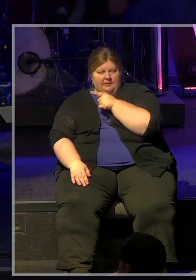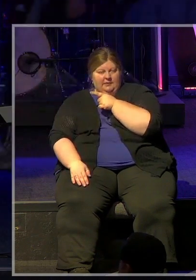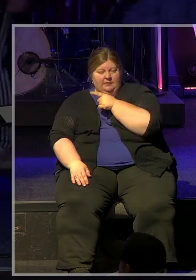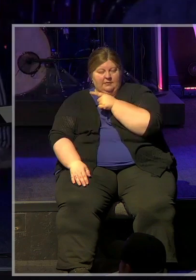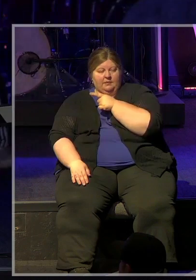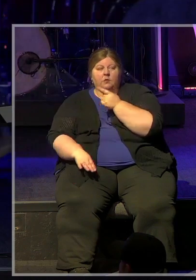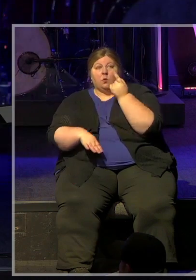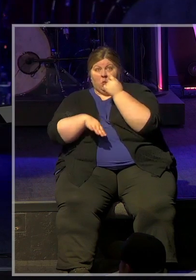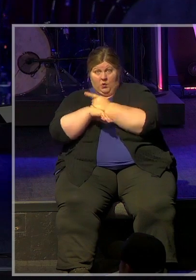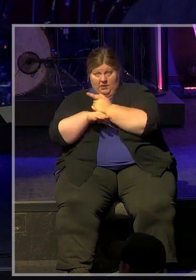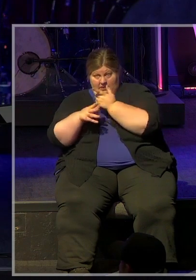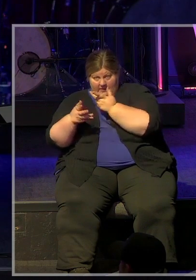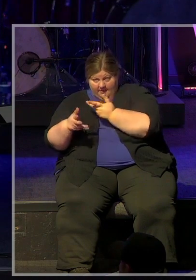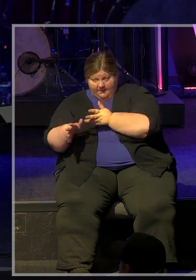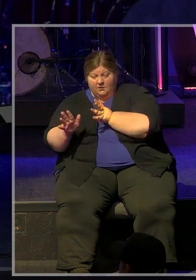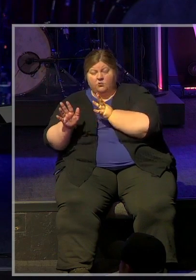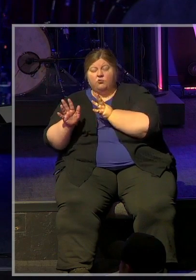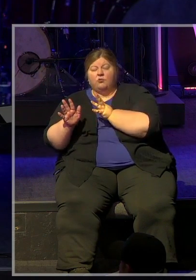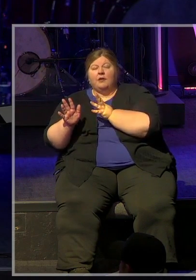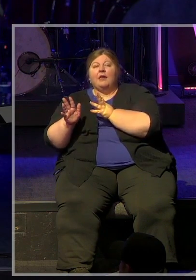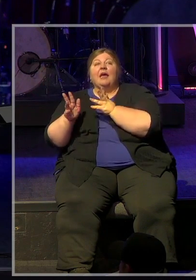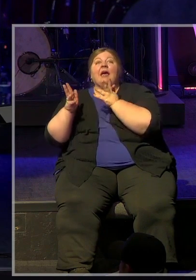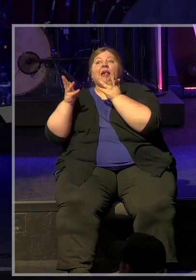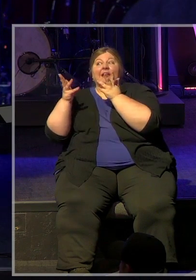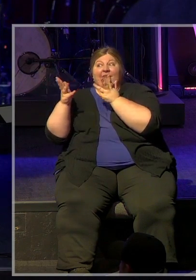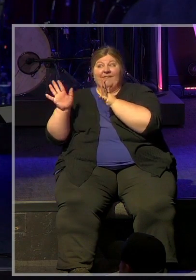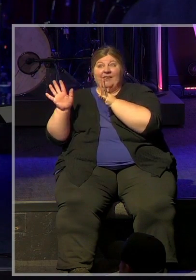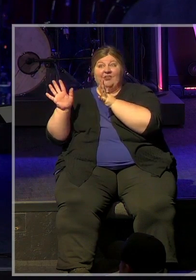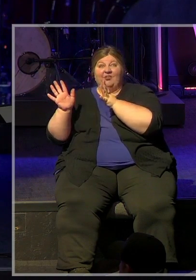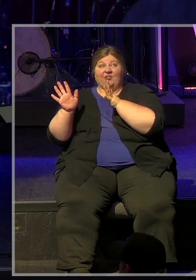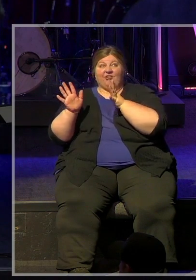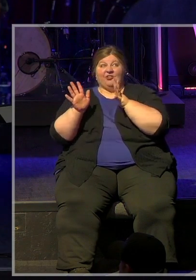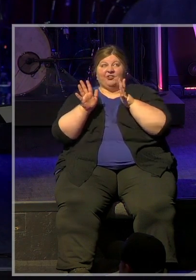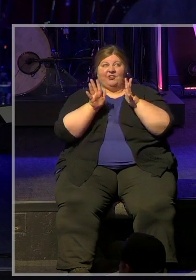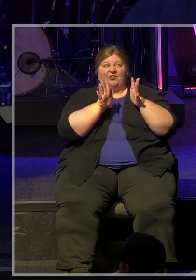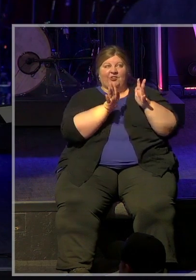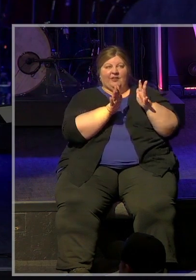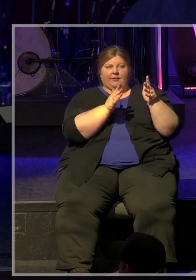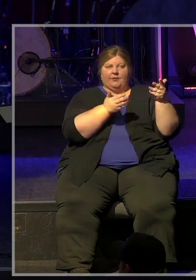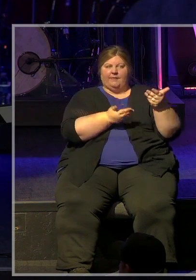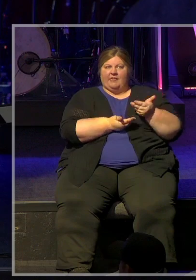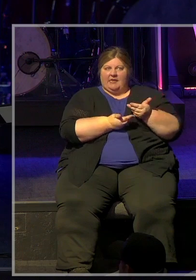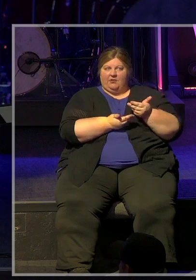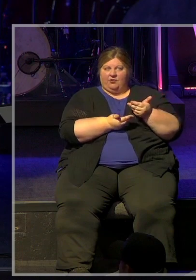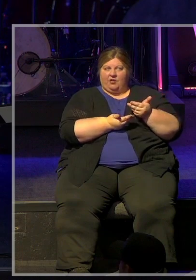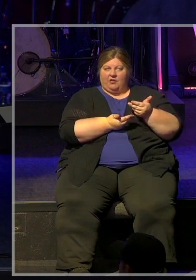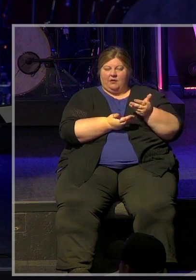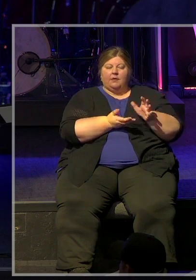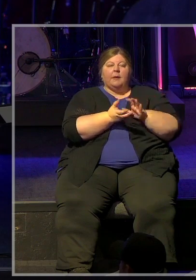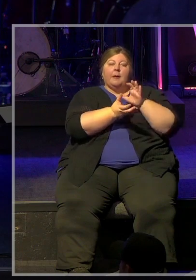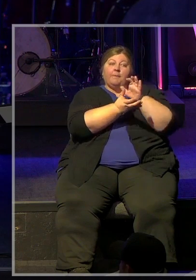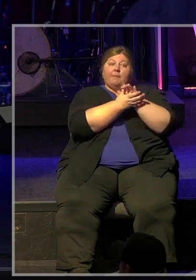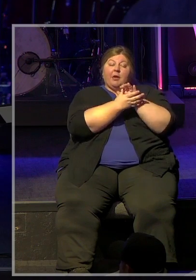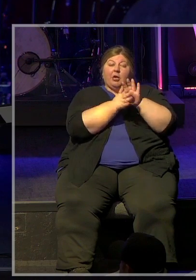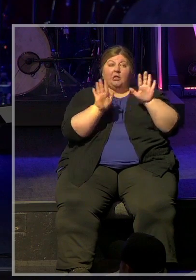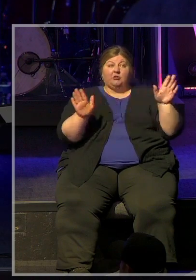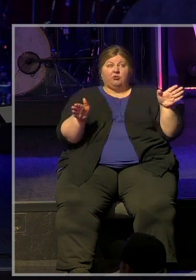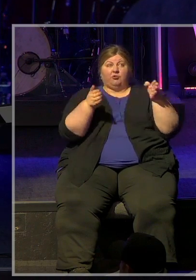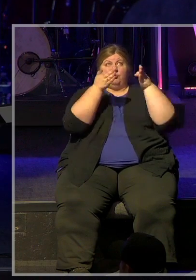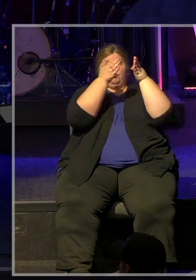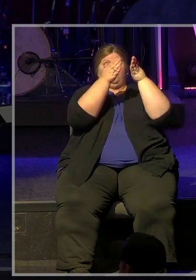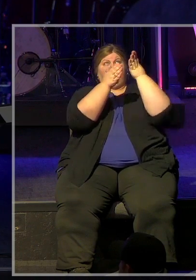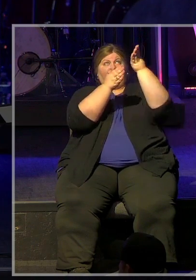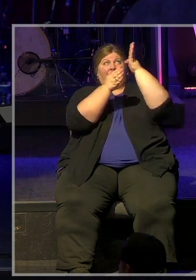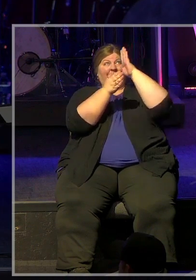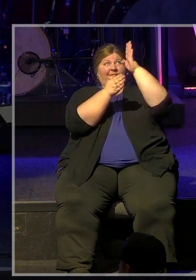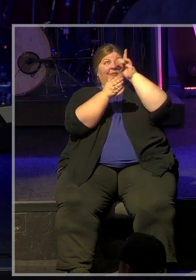place, but now there's an invitation, and through marriage, this comes alive. But marriage points to the real thing, and the real thing is what we have access